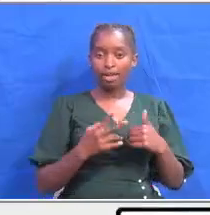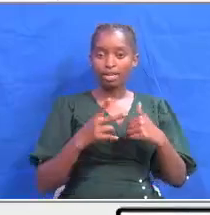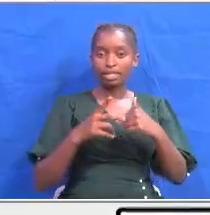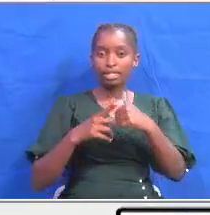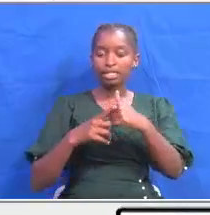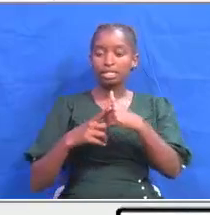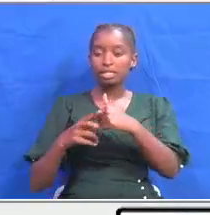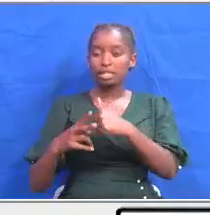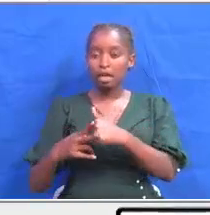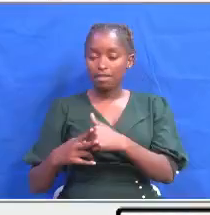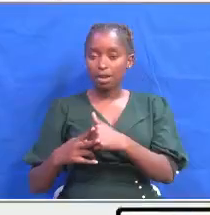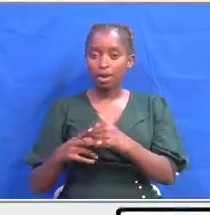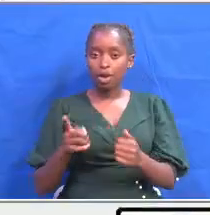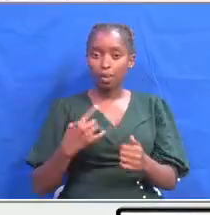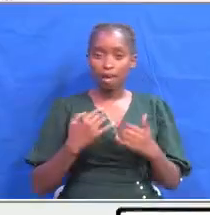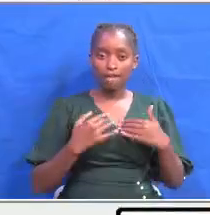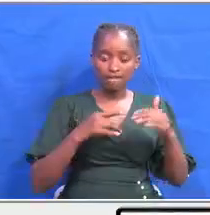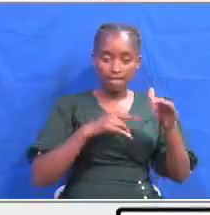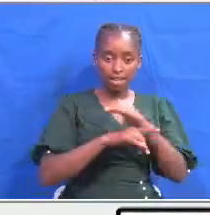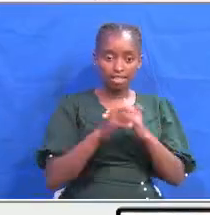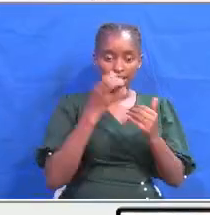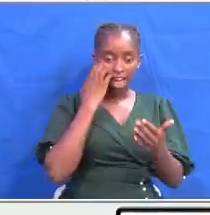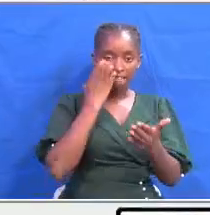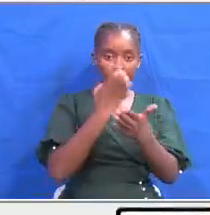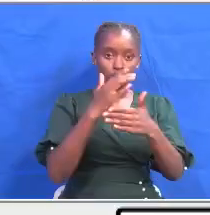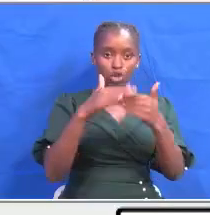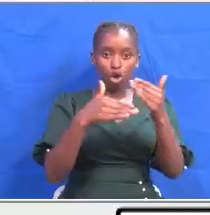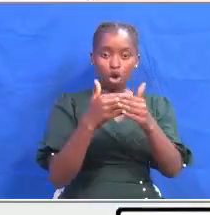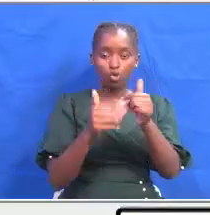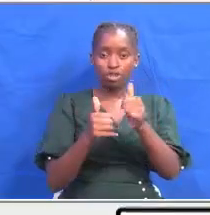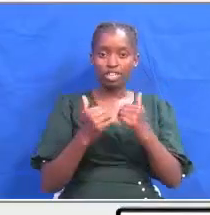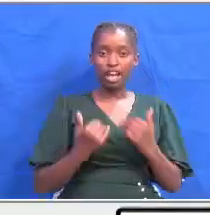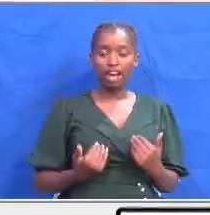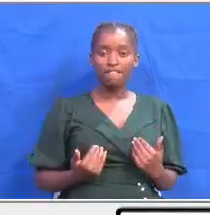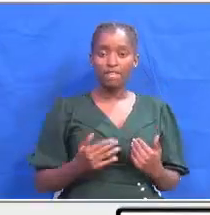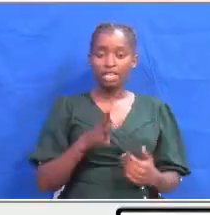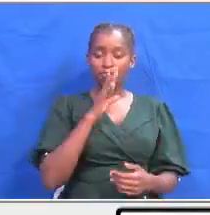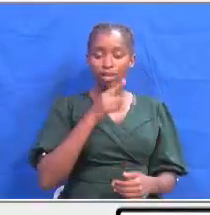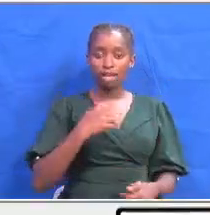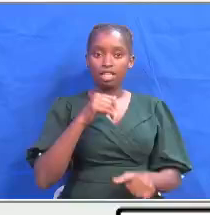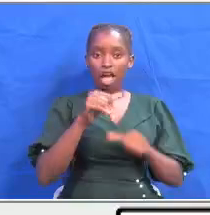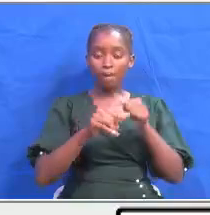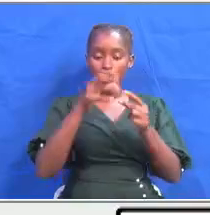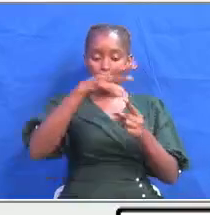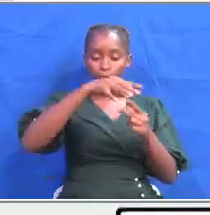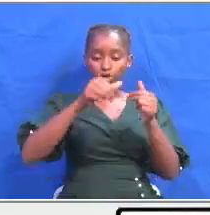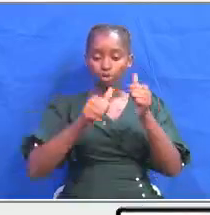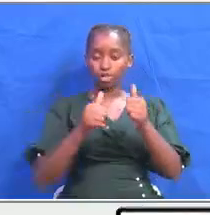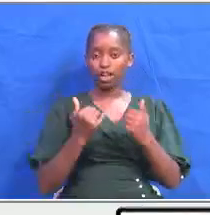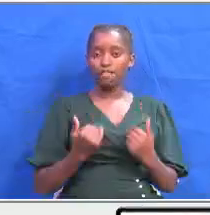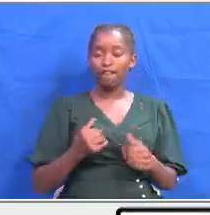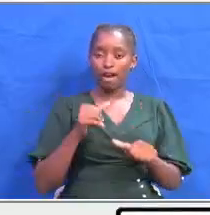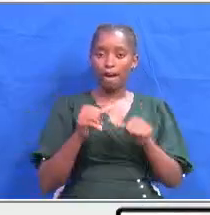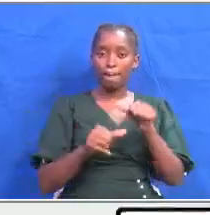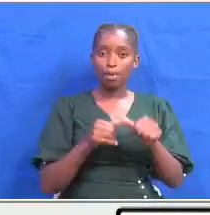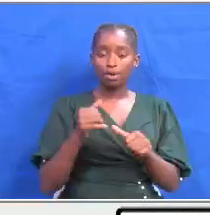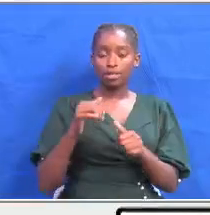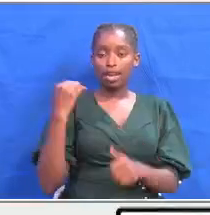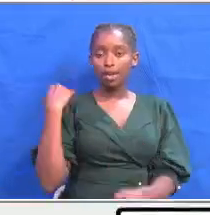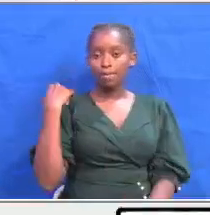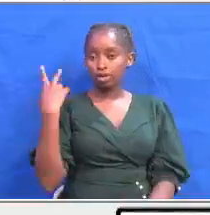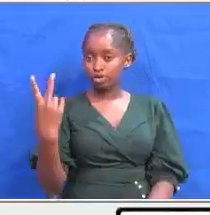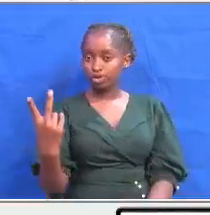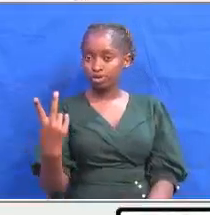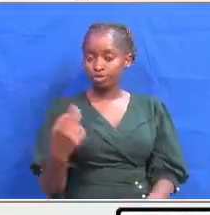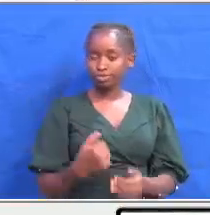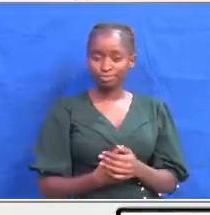into every evidence available. Oh, yes. Talk to us about, you know, the options really for the number two. You